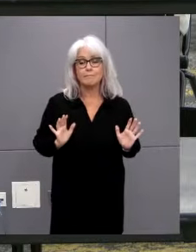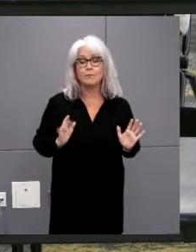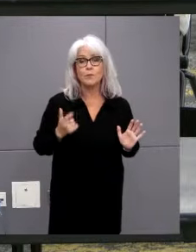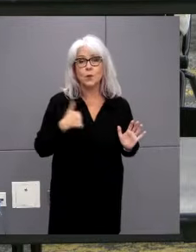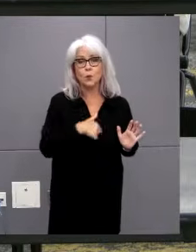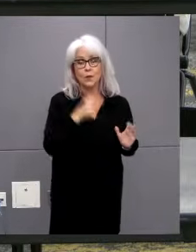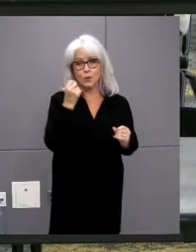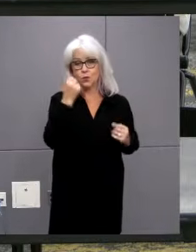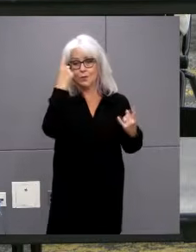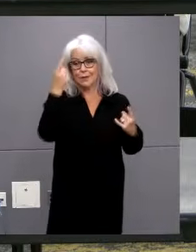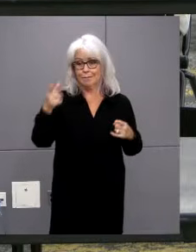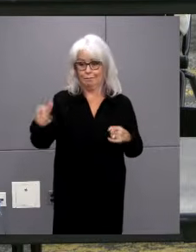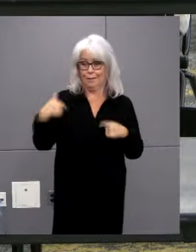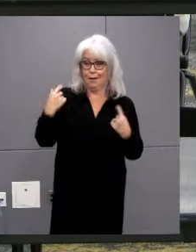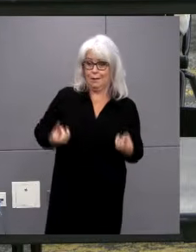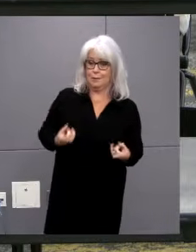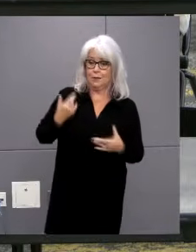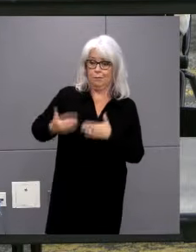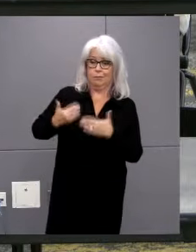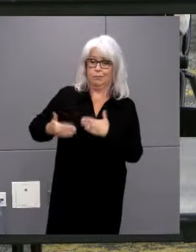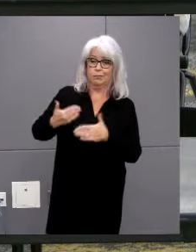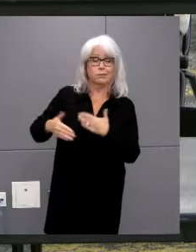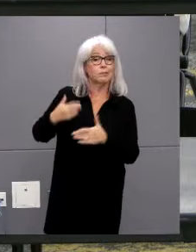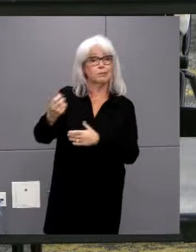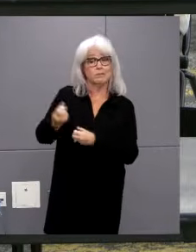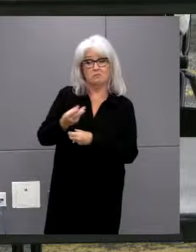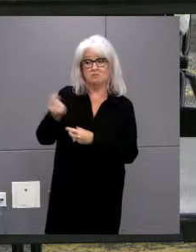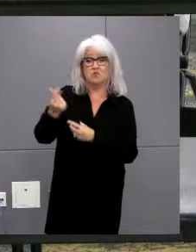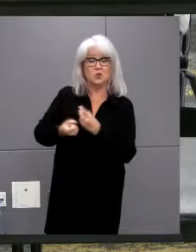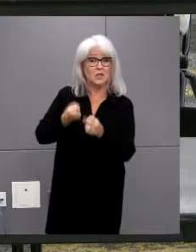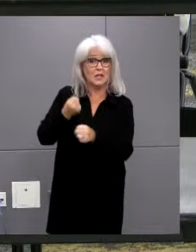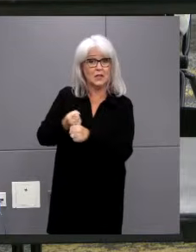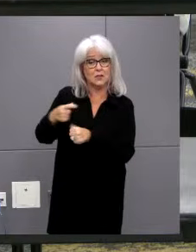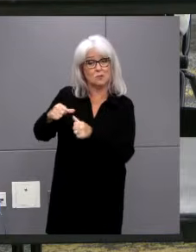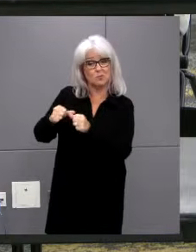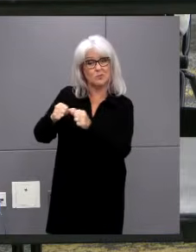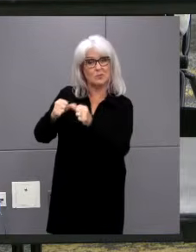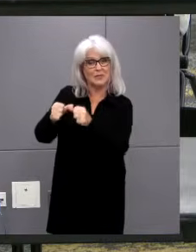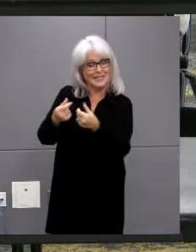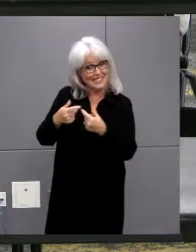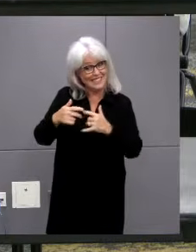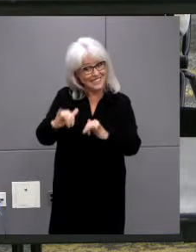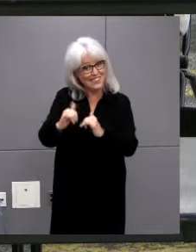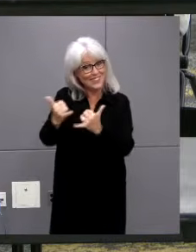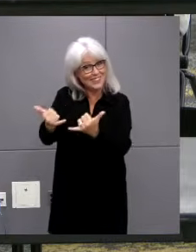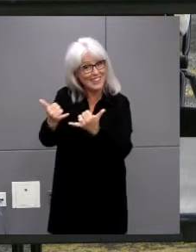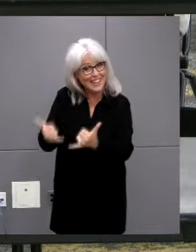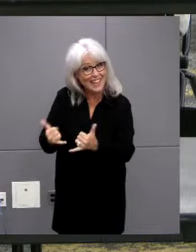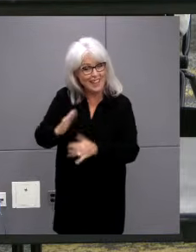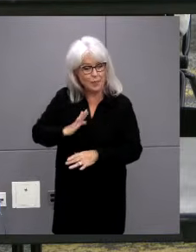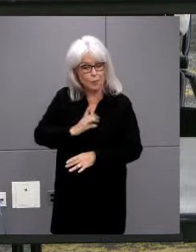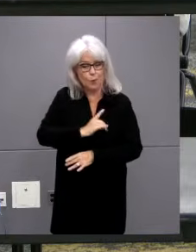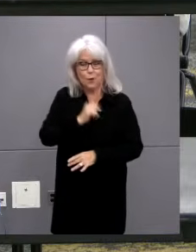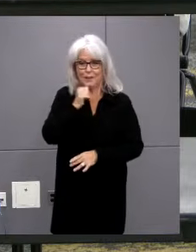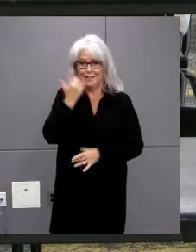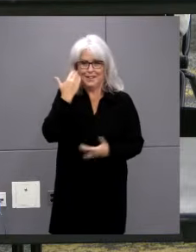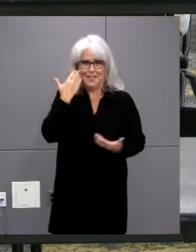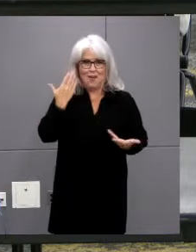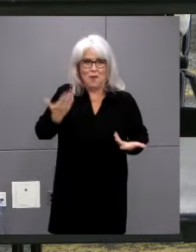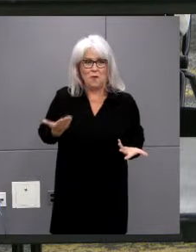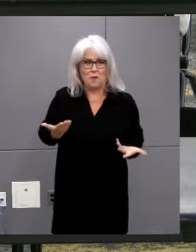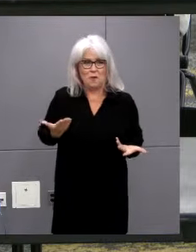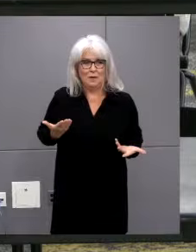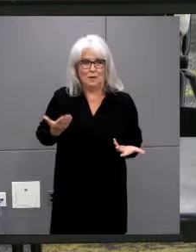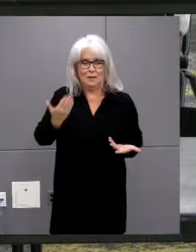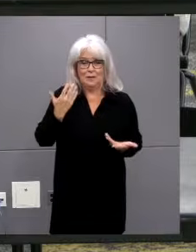this has been in process for a number of years, but still today, the board was not aware and was not informed and